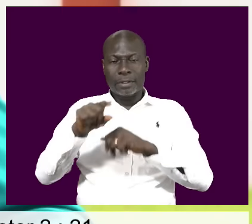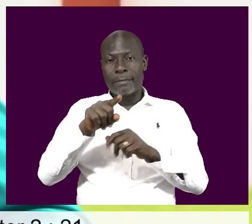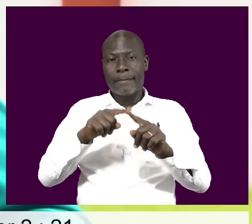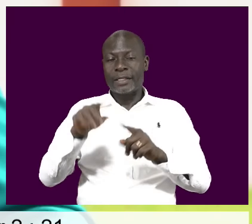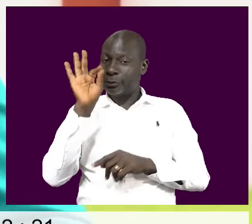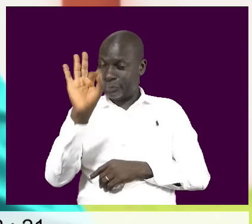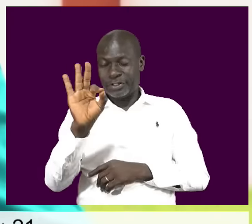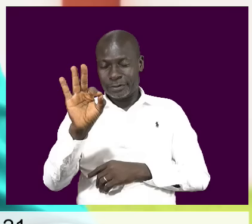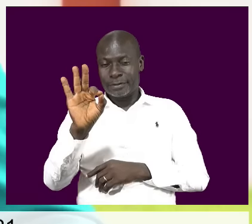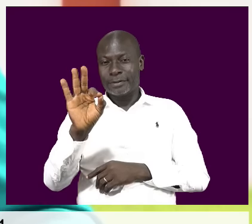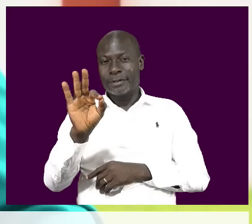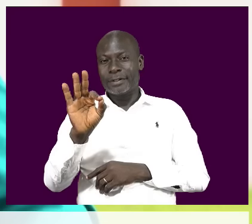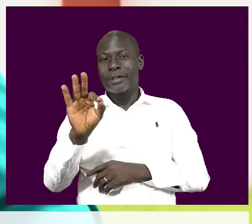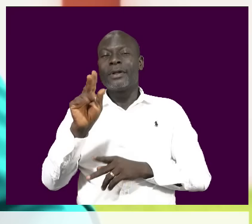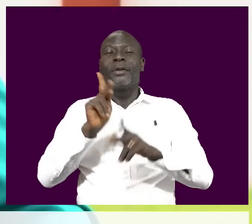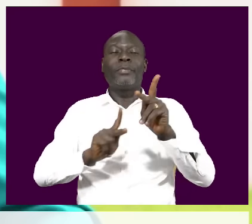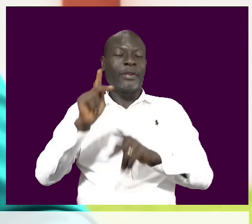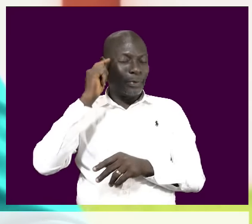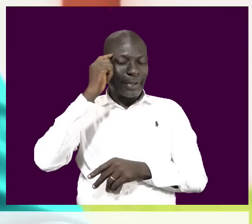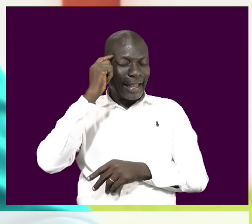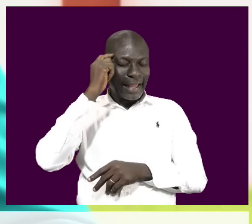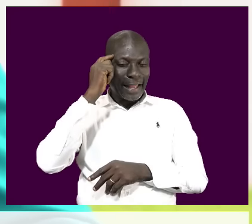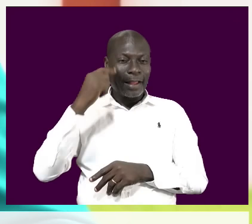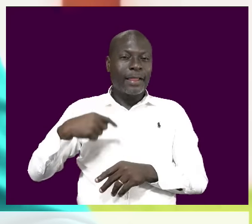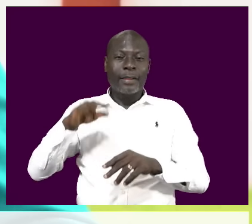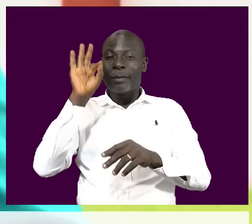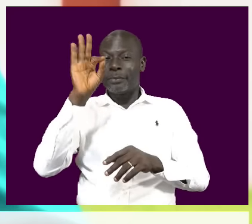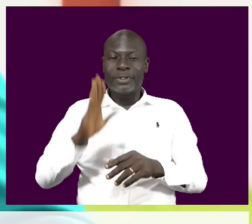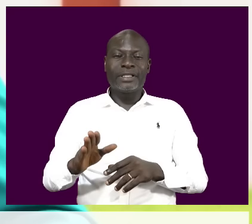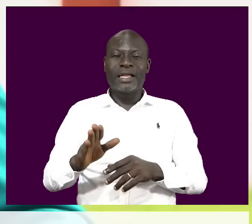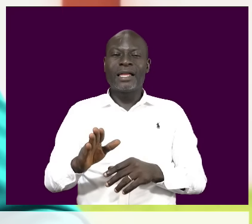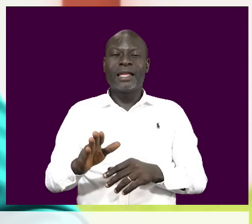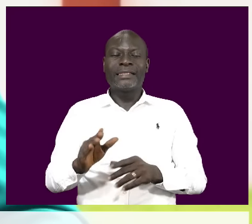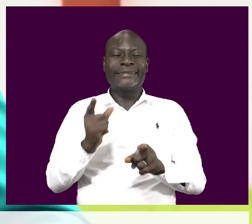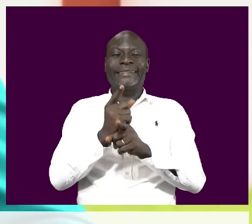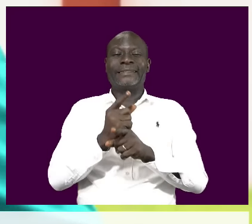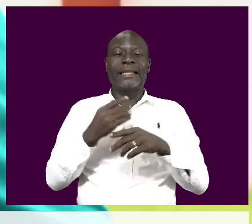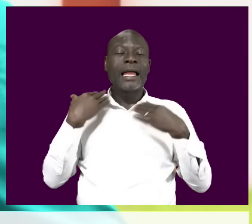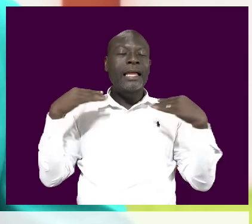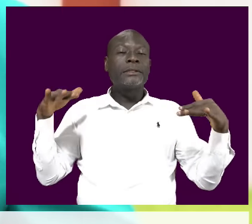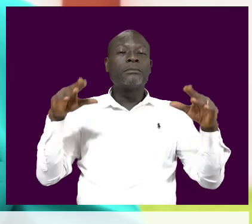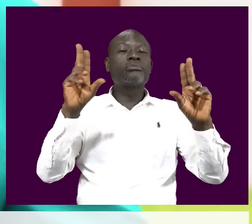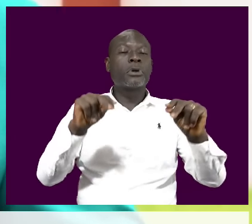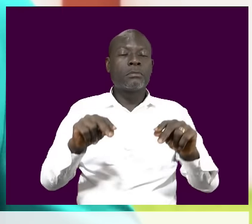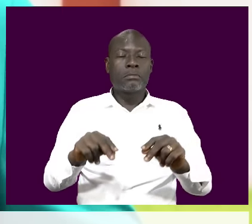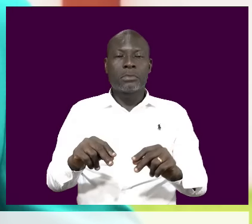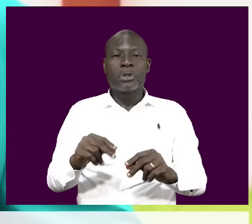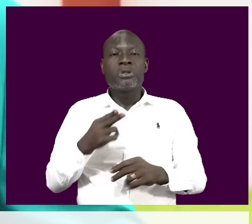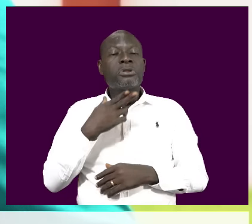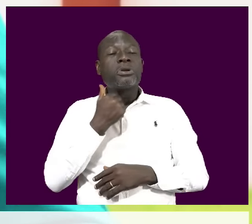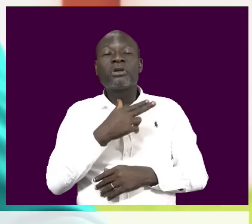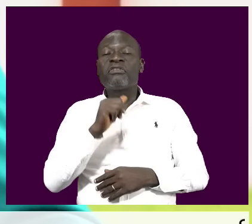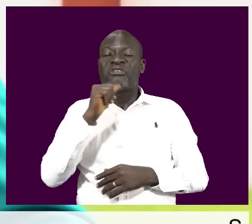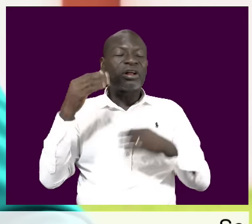preach ya na nkrofo adwe ye wo mo se ye ni aye preach no sabe ye ya so abofo osofo obi a nsa so kasa osofo obi a